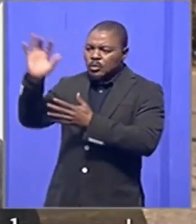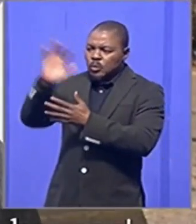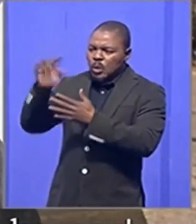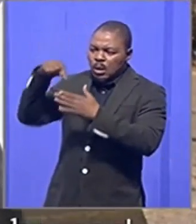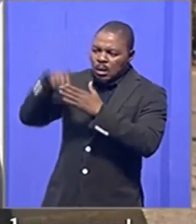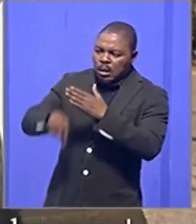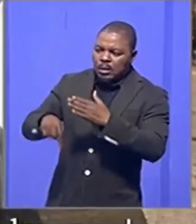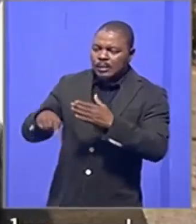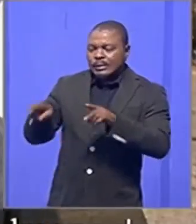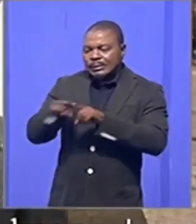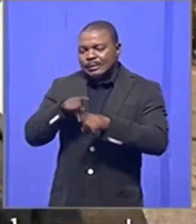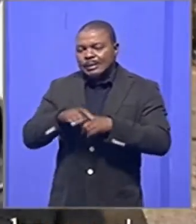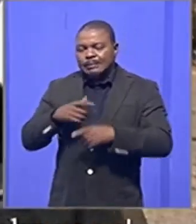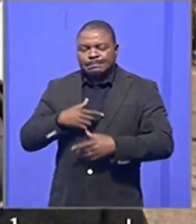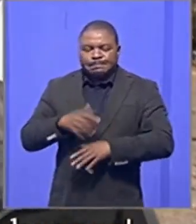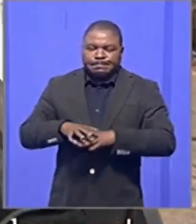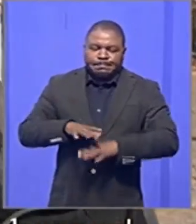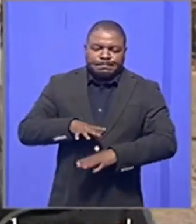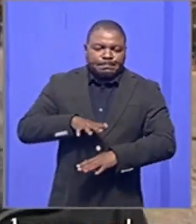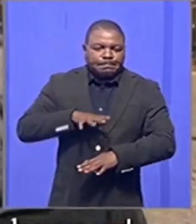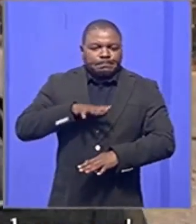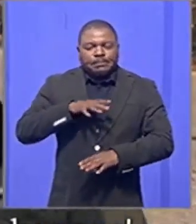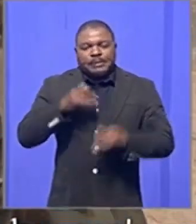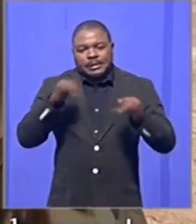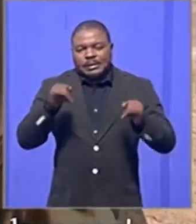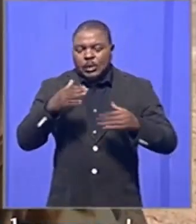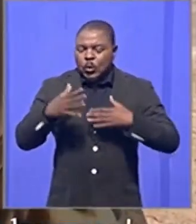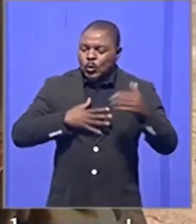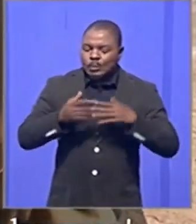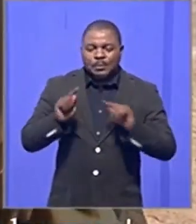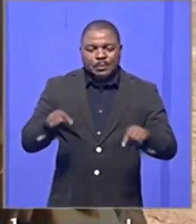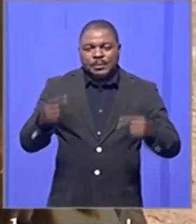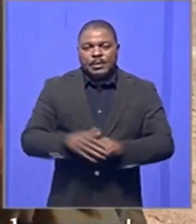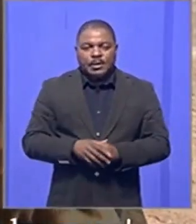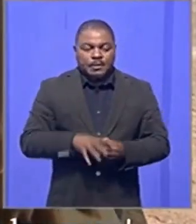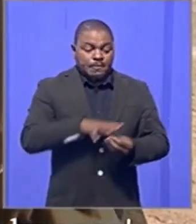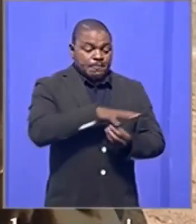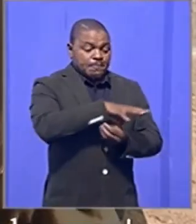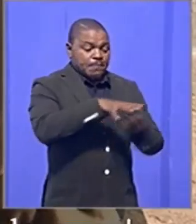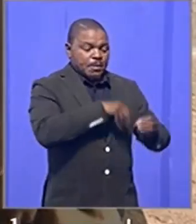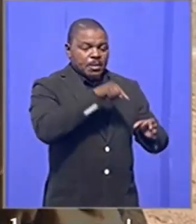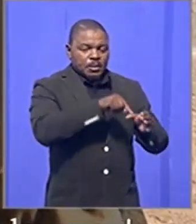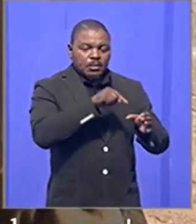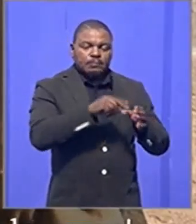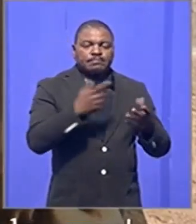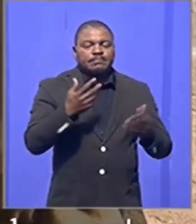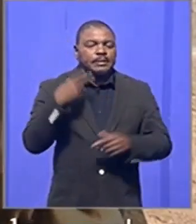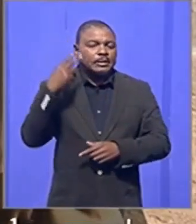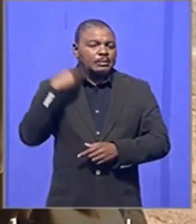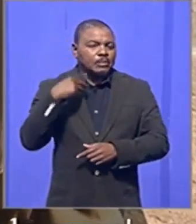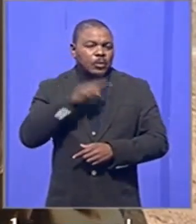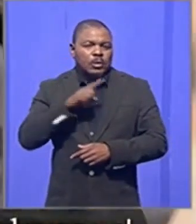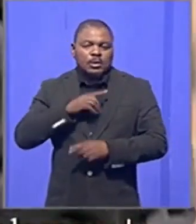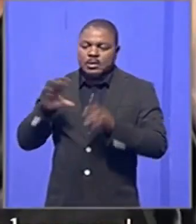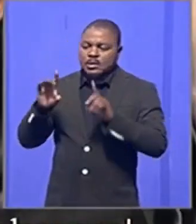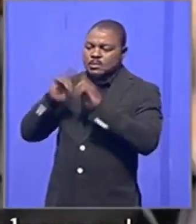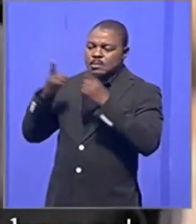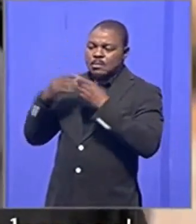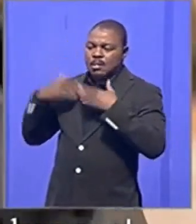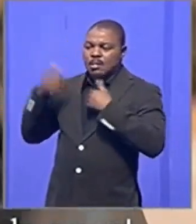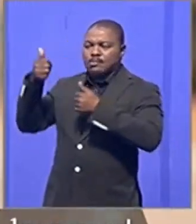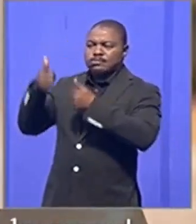le teng ha ke so kgone cope. Lelapa le swabisitswe ke ka moo ba ka sehlohong lefapheng la